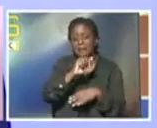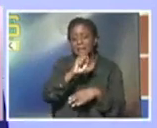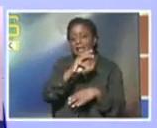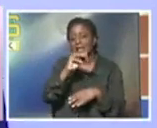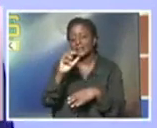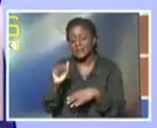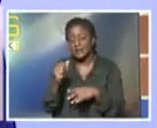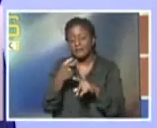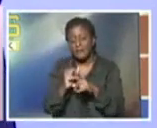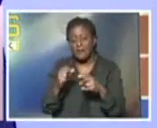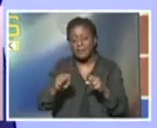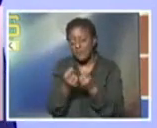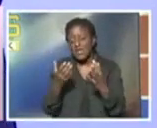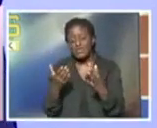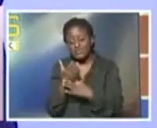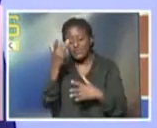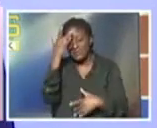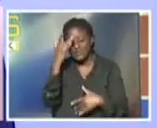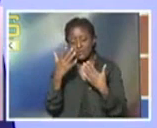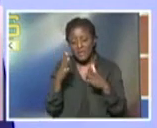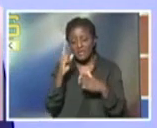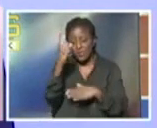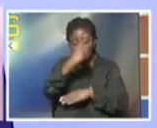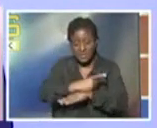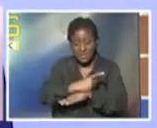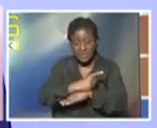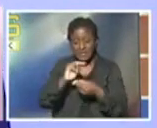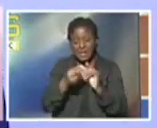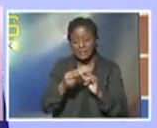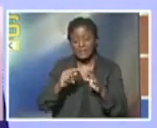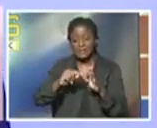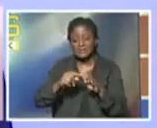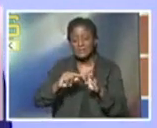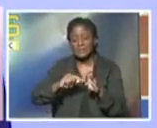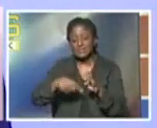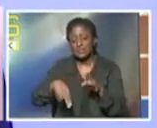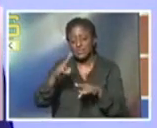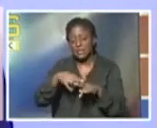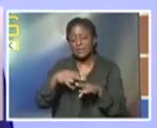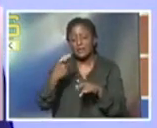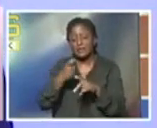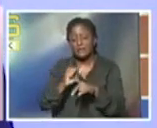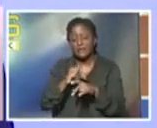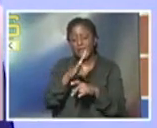infections. Already in one day, cases ballooned from 4,700 on Monday